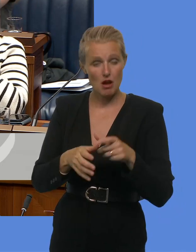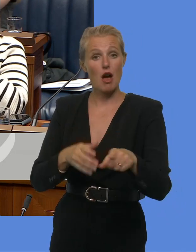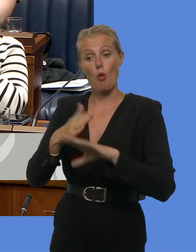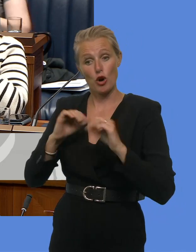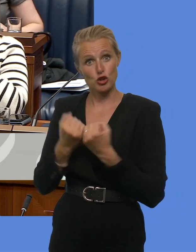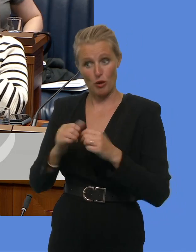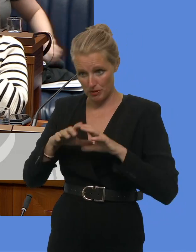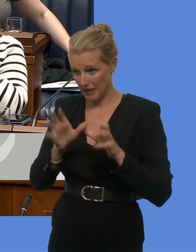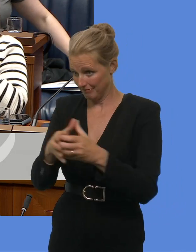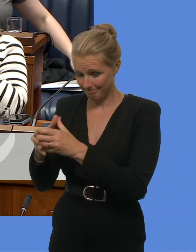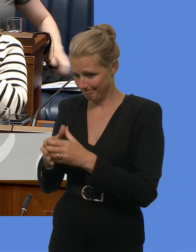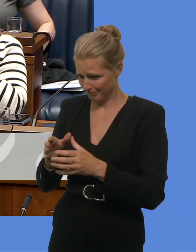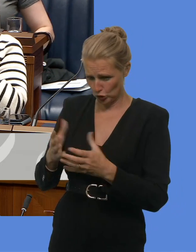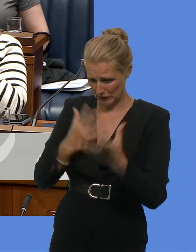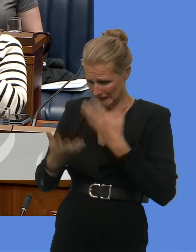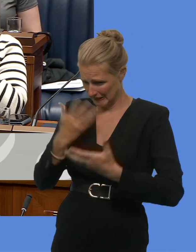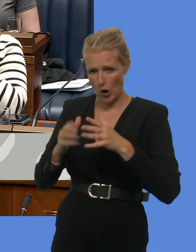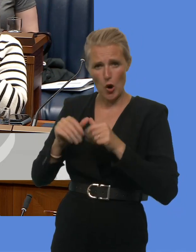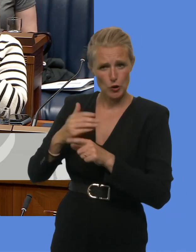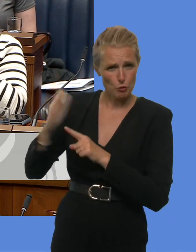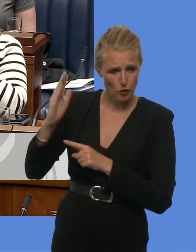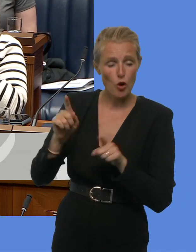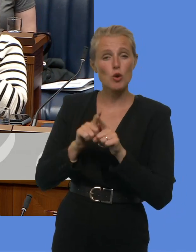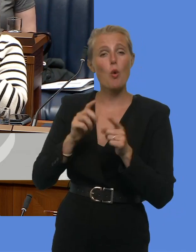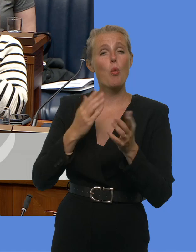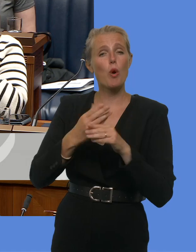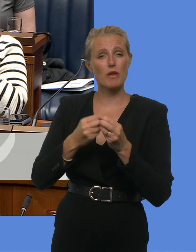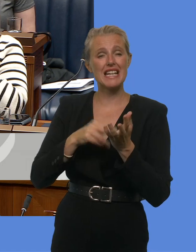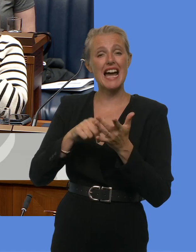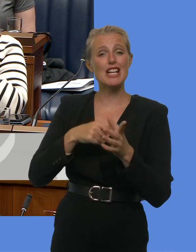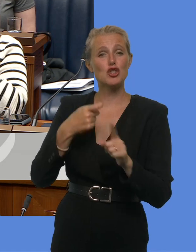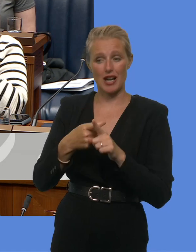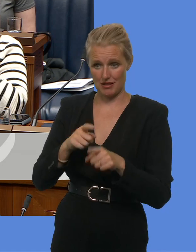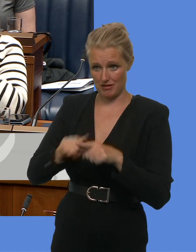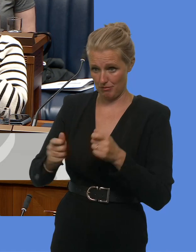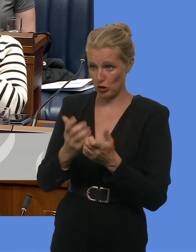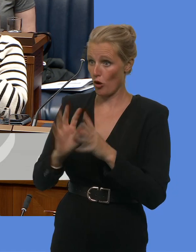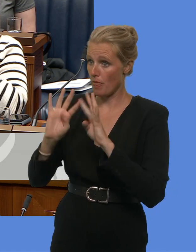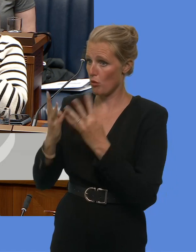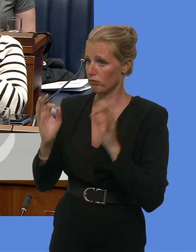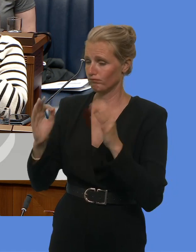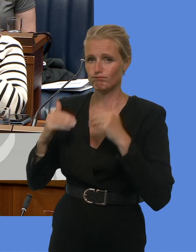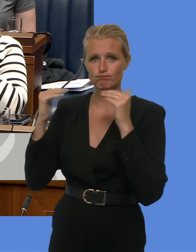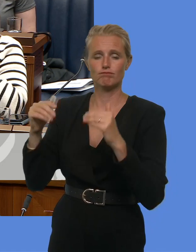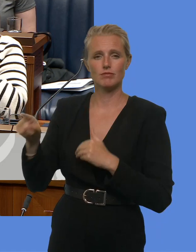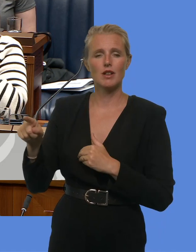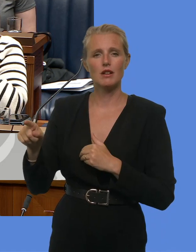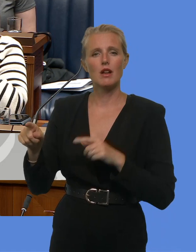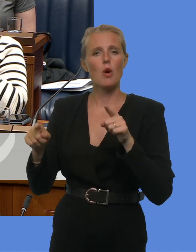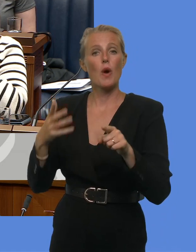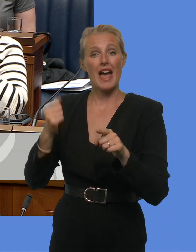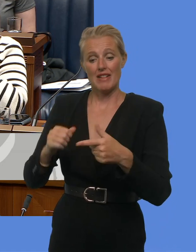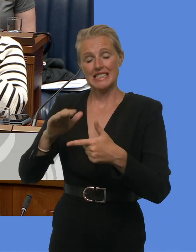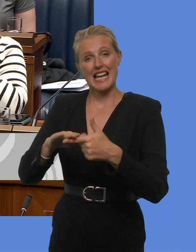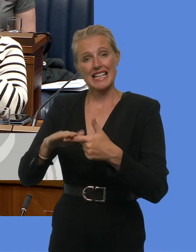the process, and working with NIJAC to bring the board up to full complement. And a regional model for the gathering of secondary